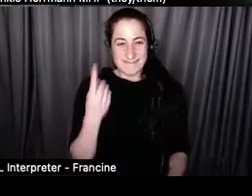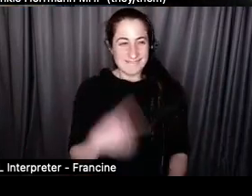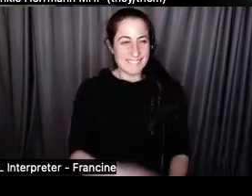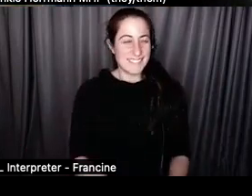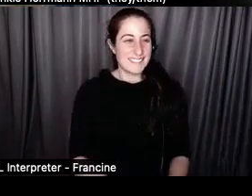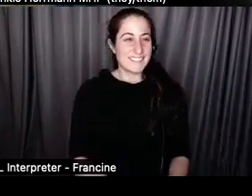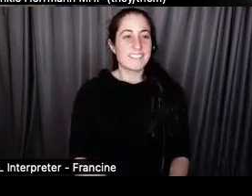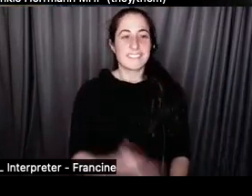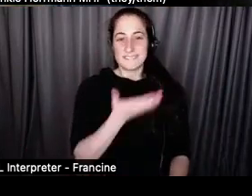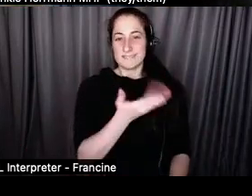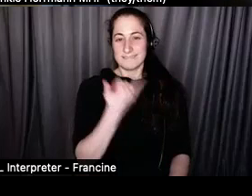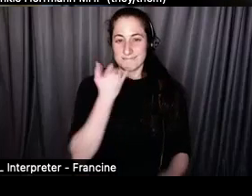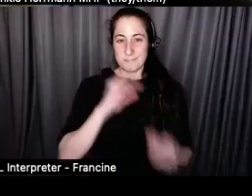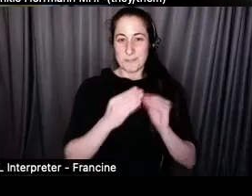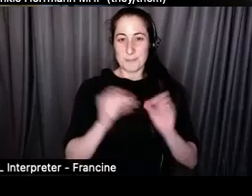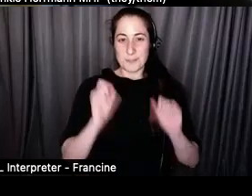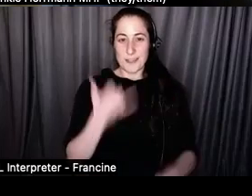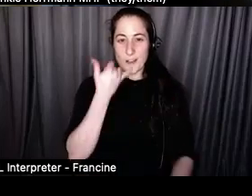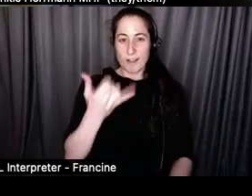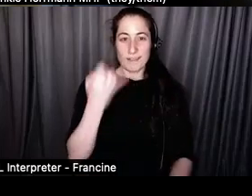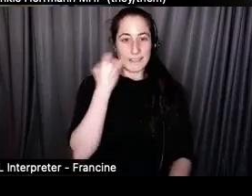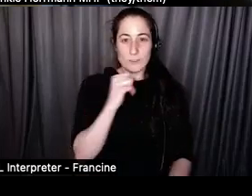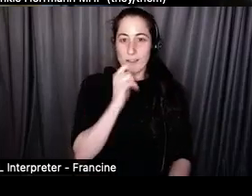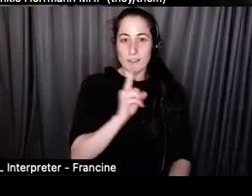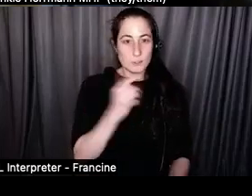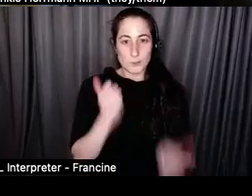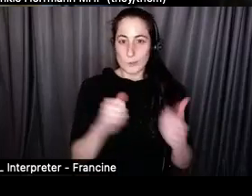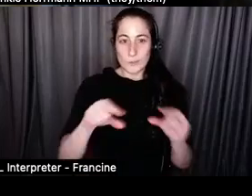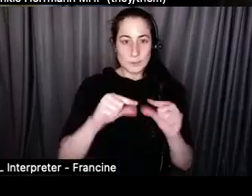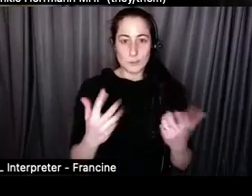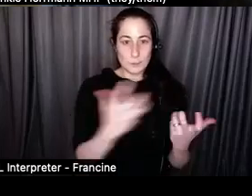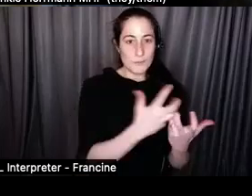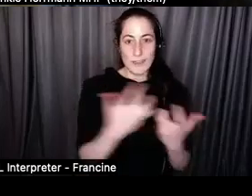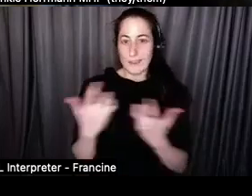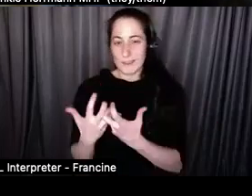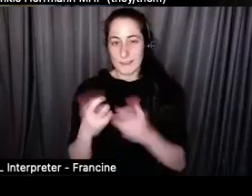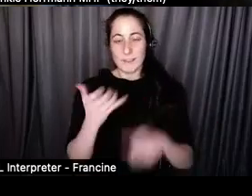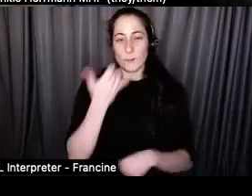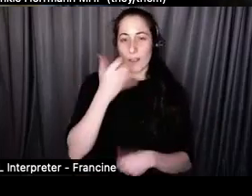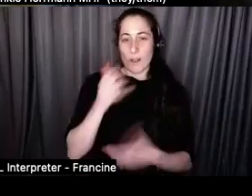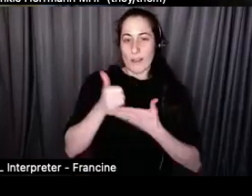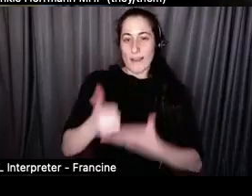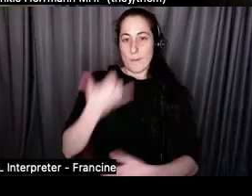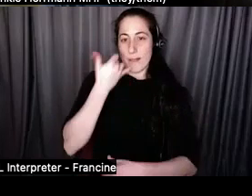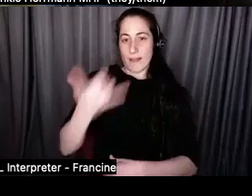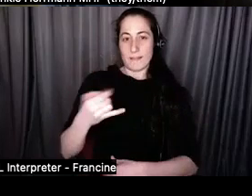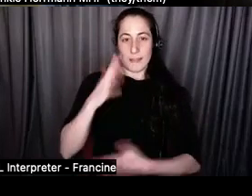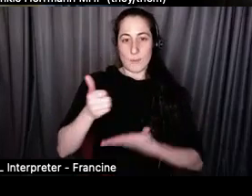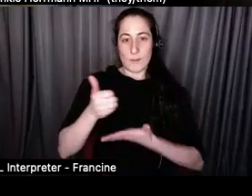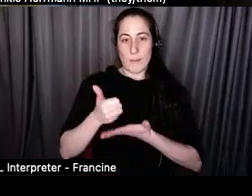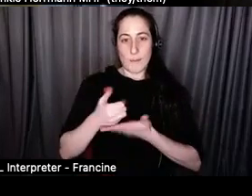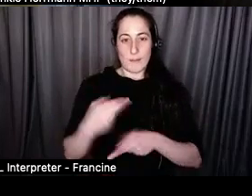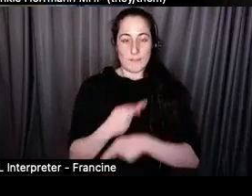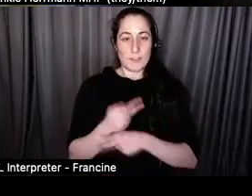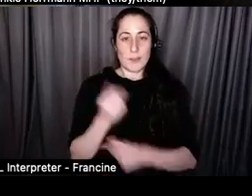There's a phone number you can call. So if you're not sure which group you might fall into, you can call the Medicaid helpline, and they will assist you with figuring